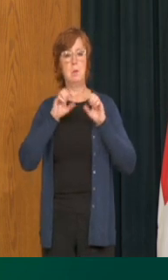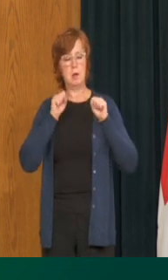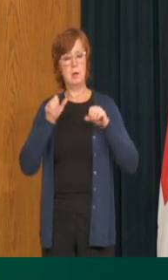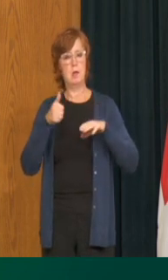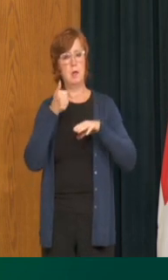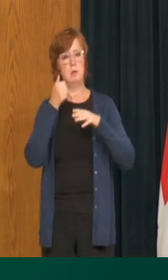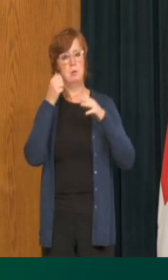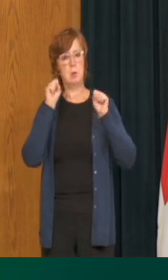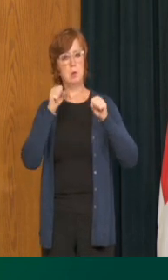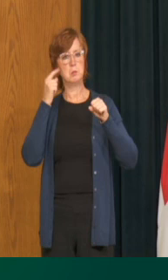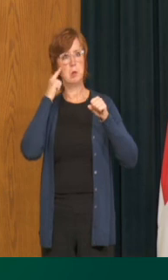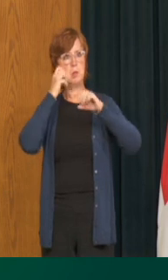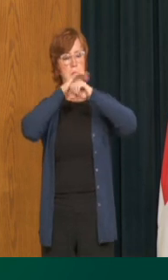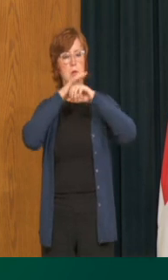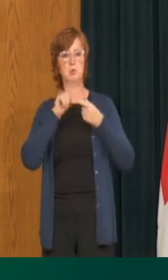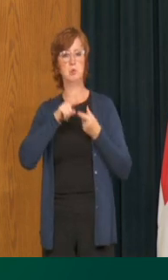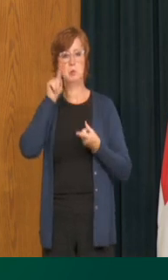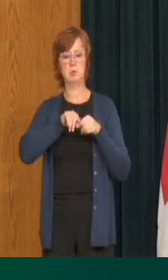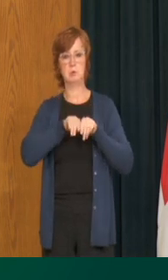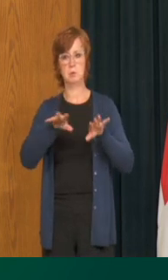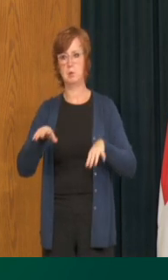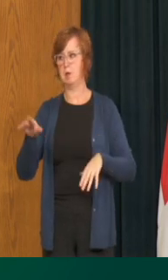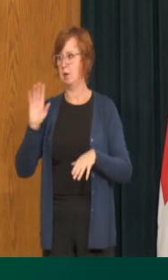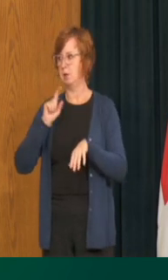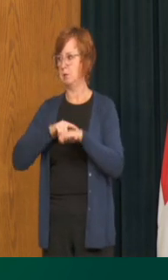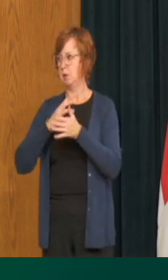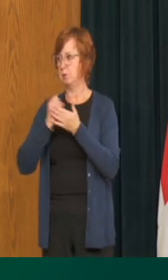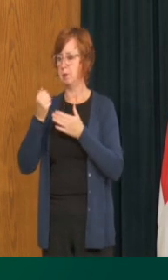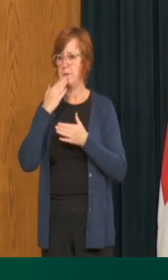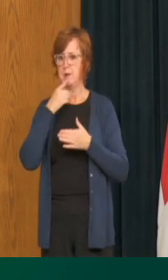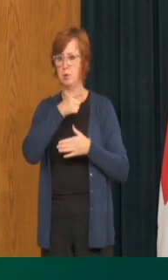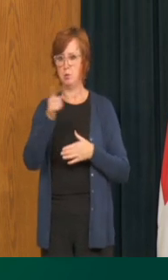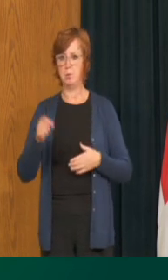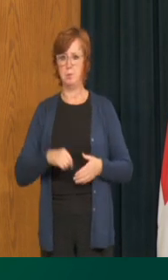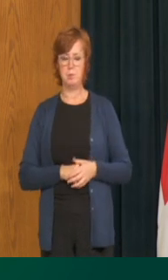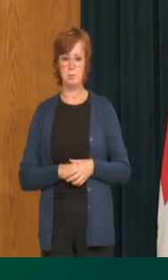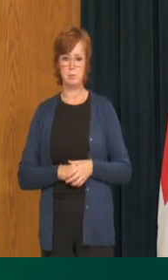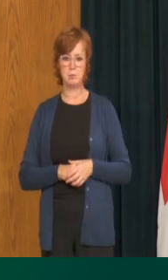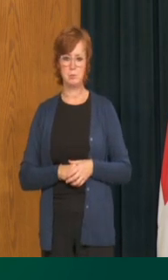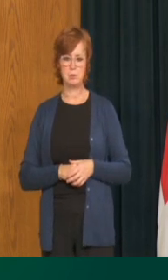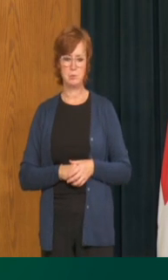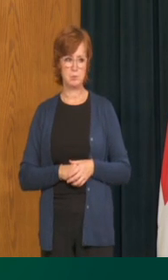So, thanks. And that concludes our time for today. Thanks for joining us, everyone.